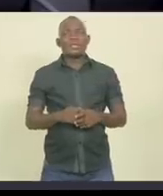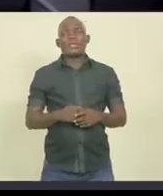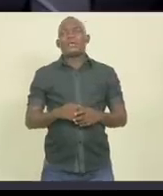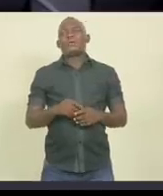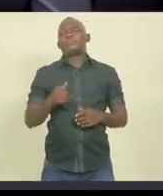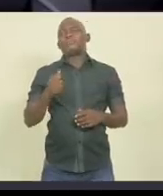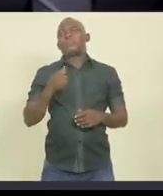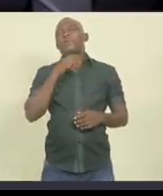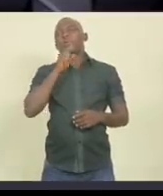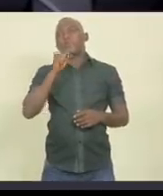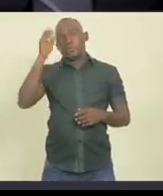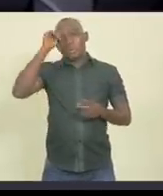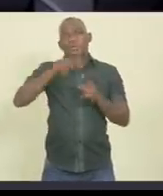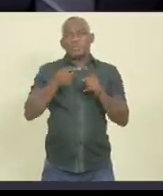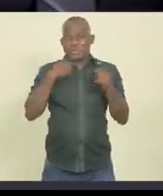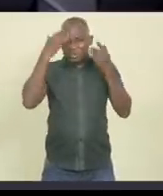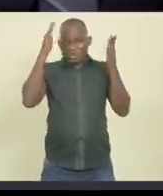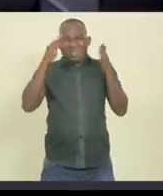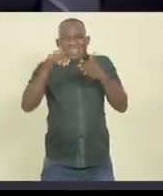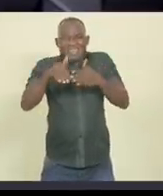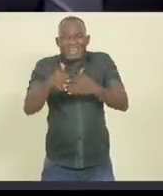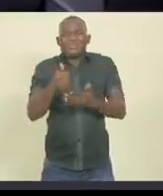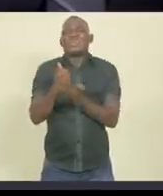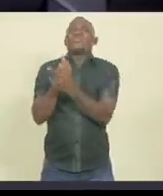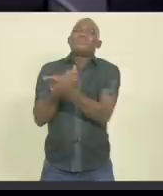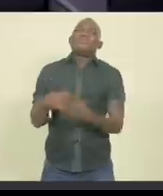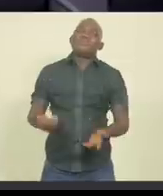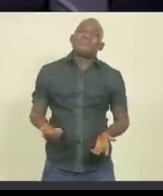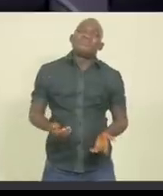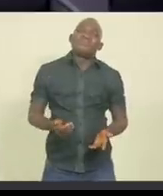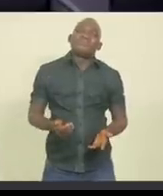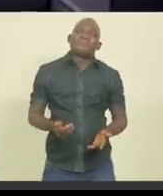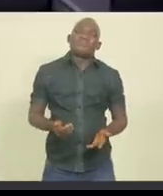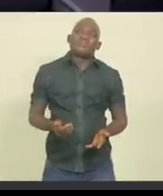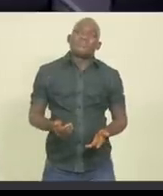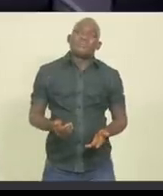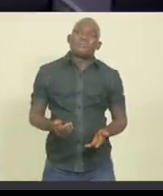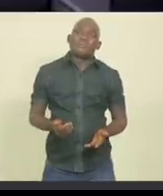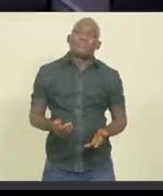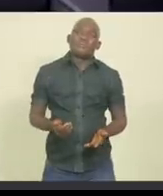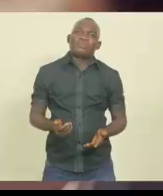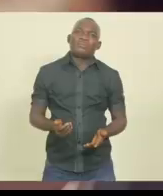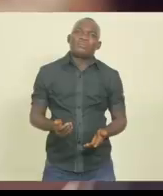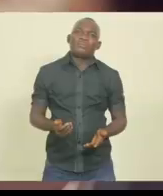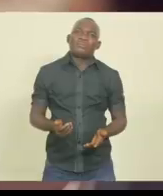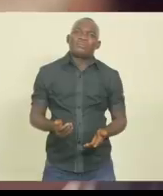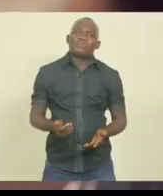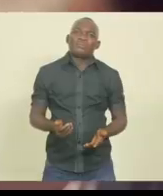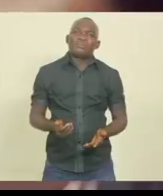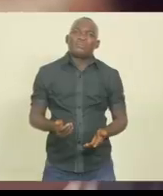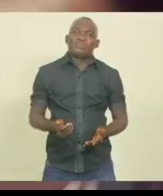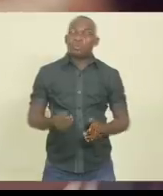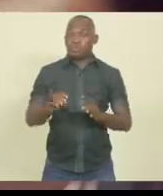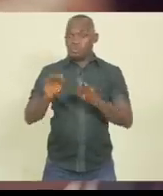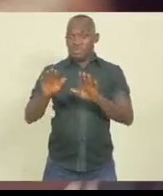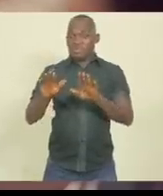boyfriend. I don't know how to even help her. You are stressed, Didi. Let me take care of